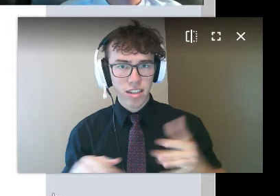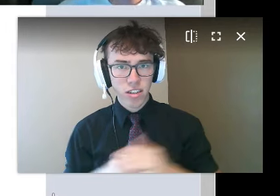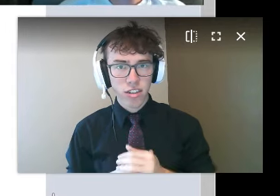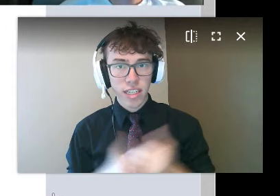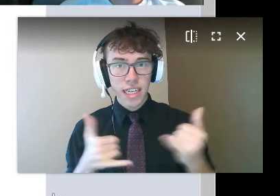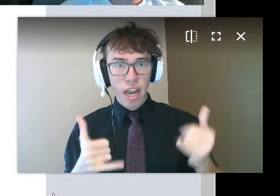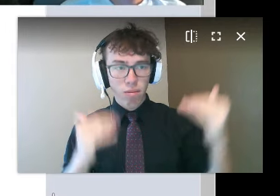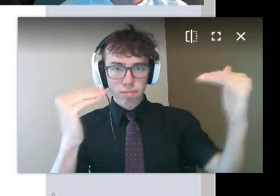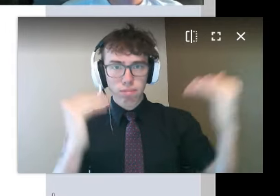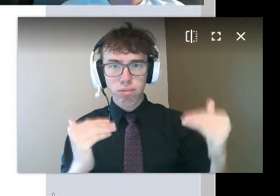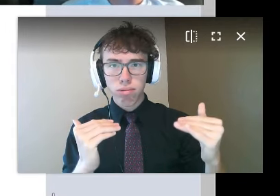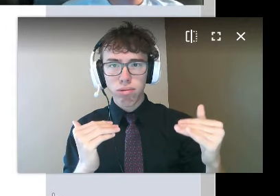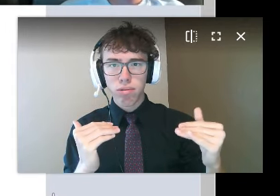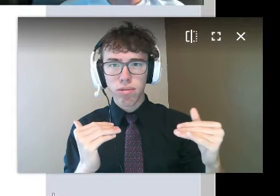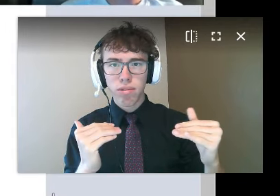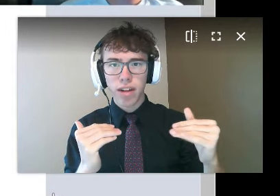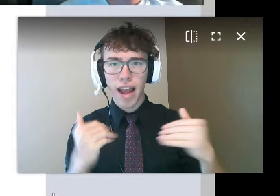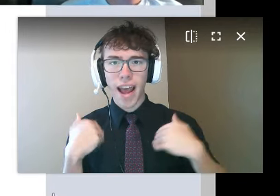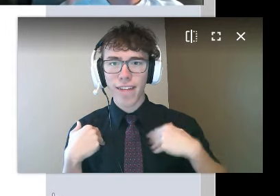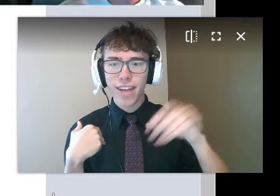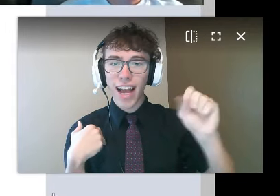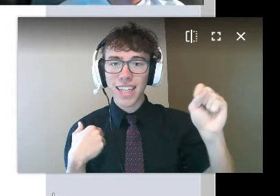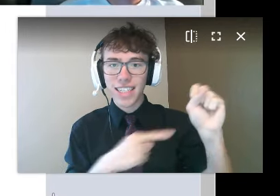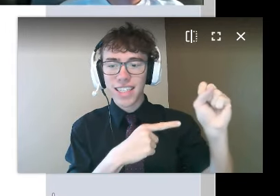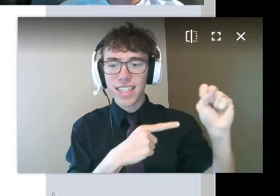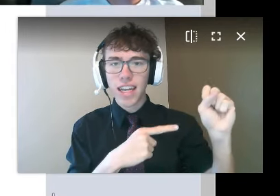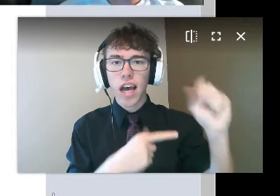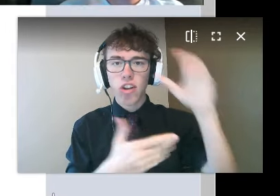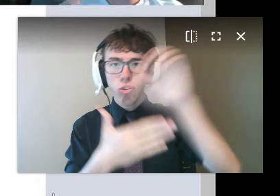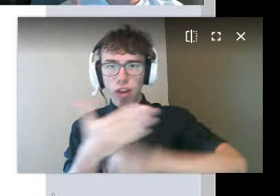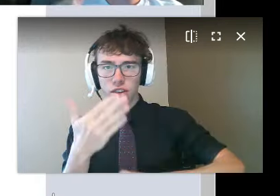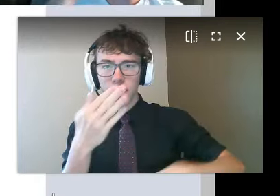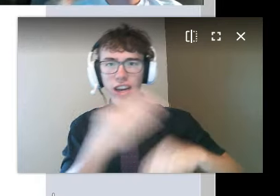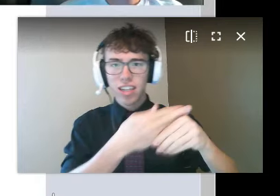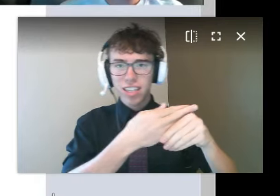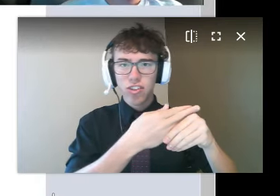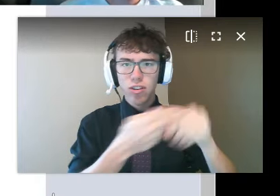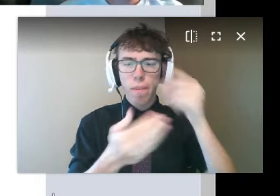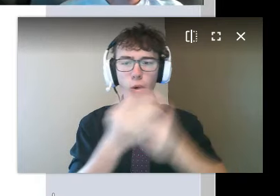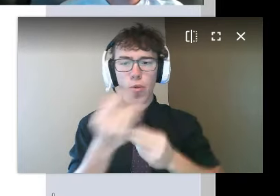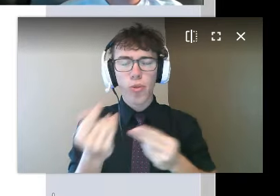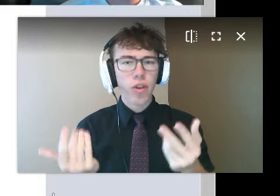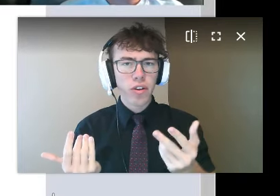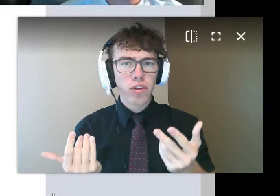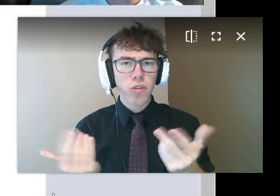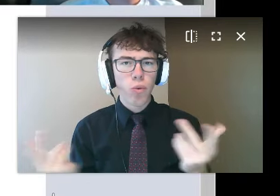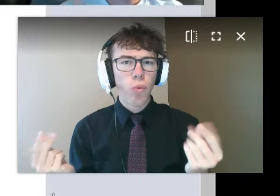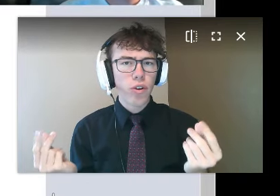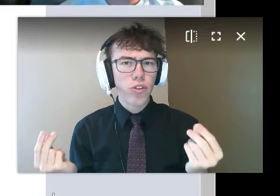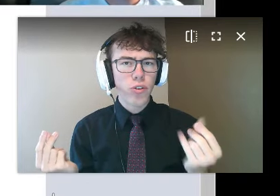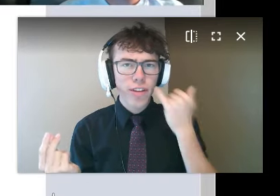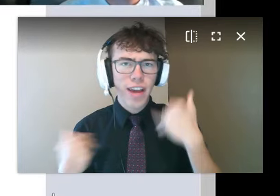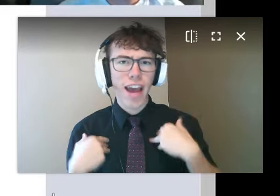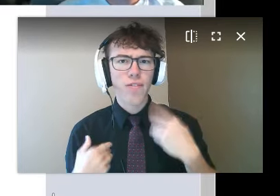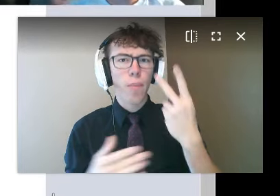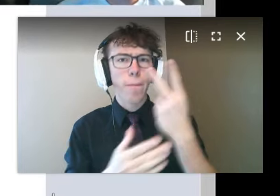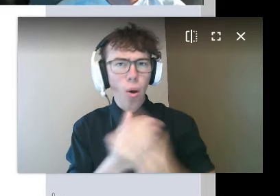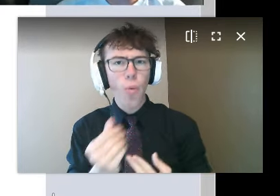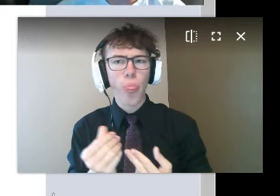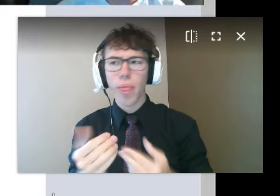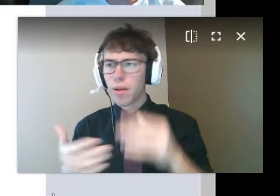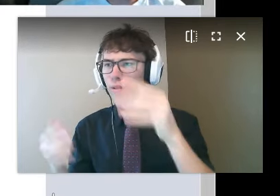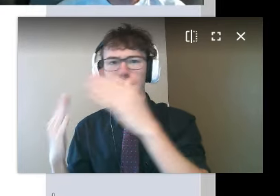and multiplication. Well, when you have both subtraction and subtraction and addition, when you have both subtraction and addition, you just